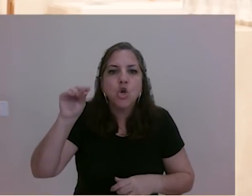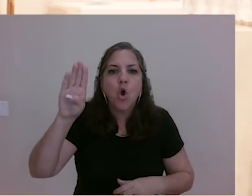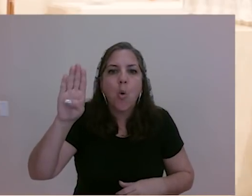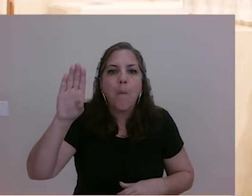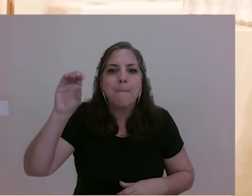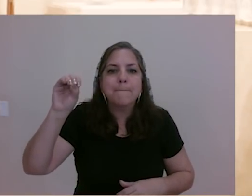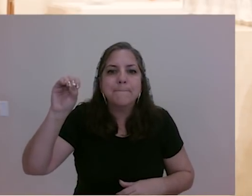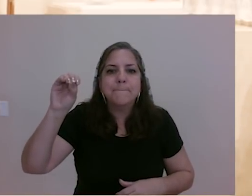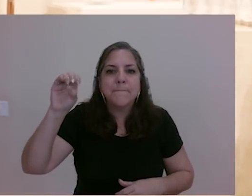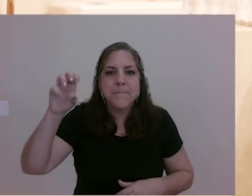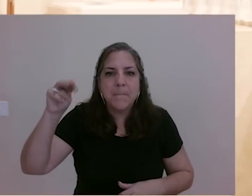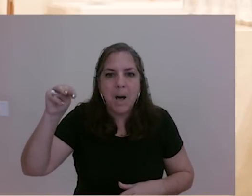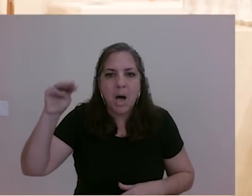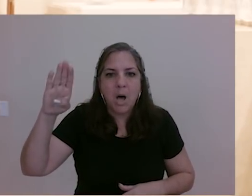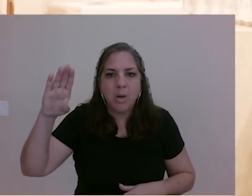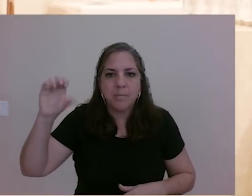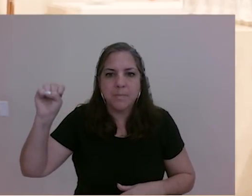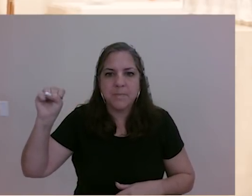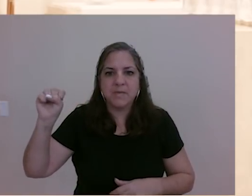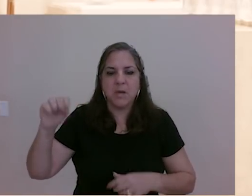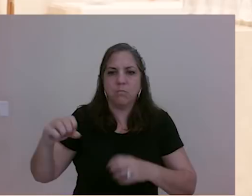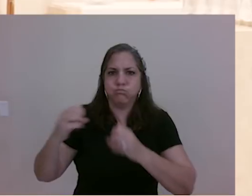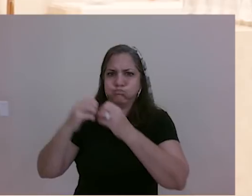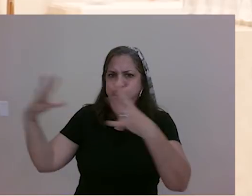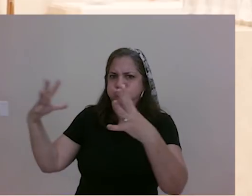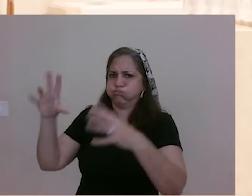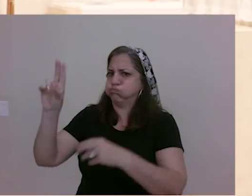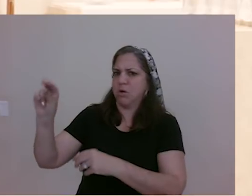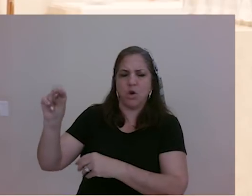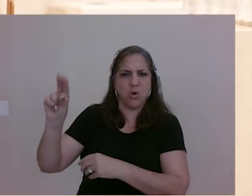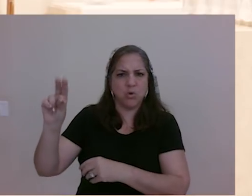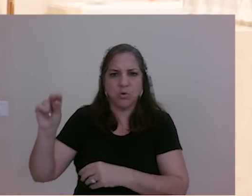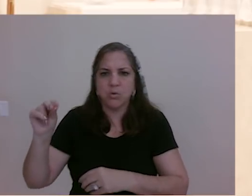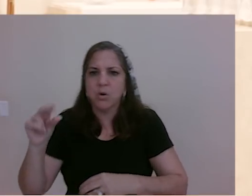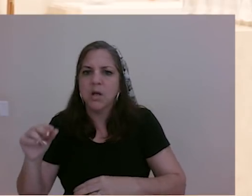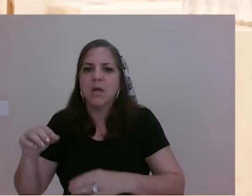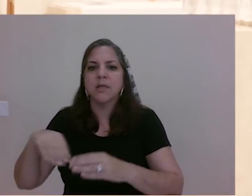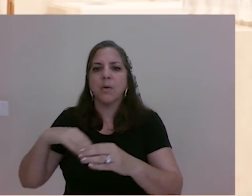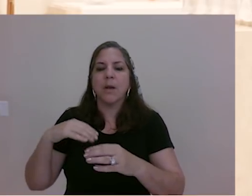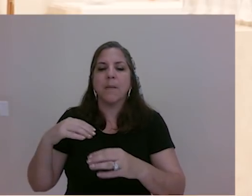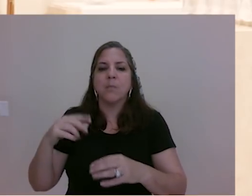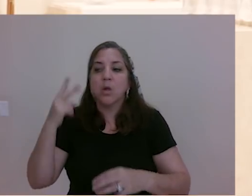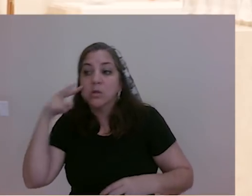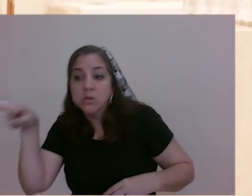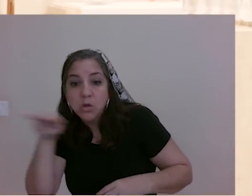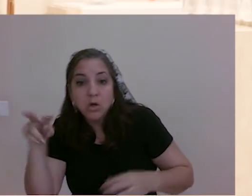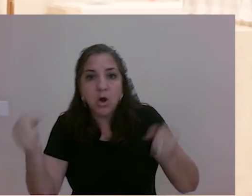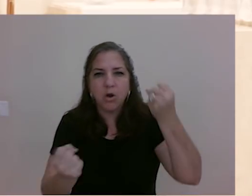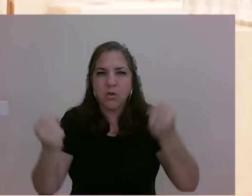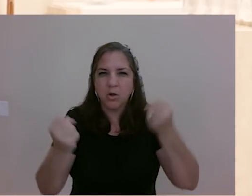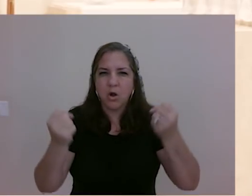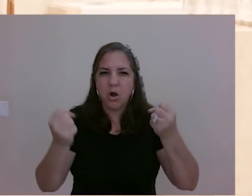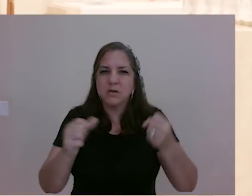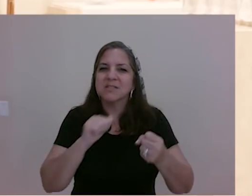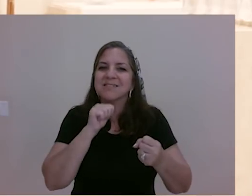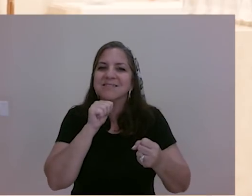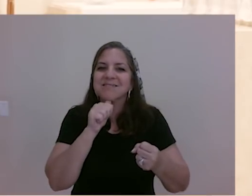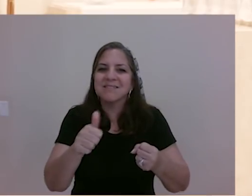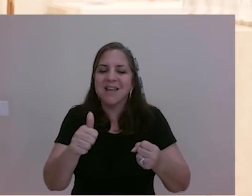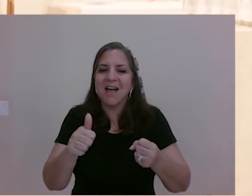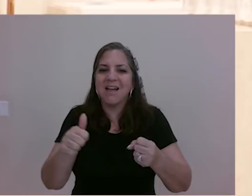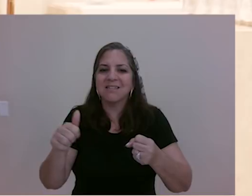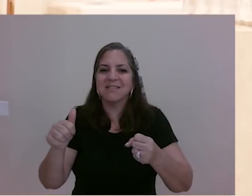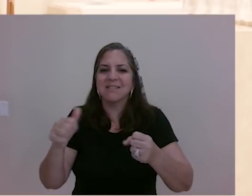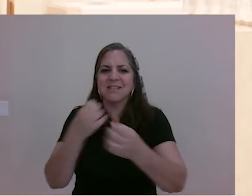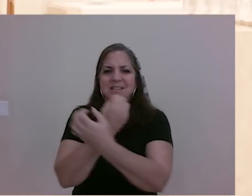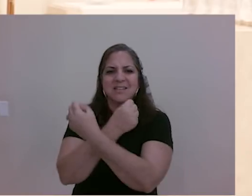that everybody had the right clearance, the pass to come in. They would make sure that cars that were not yet cleared